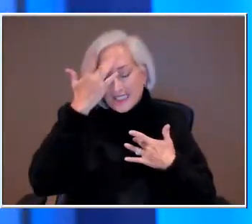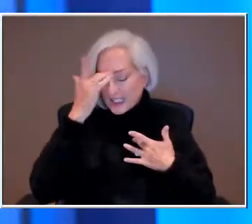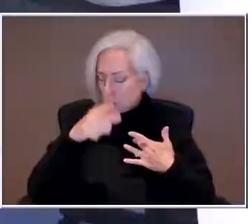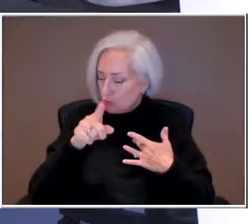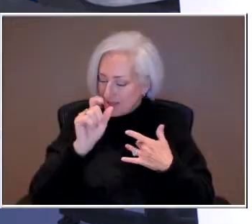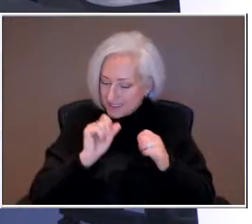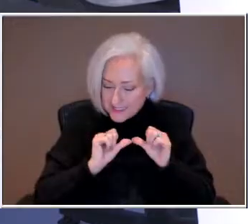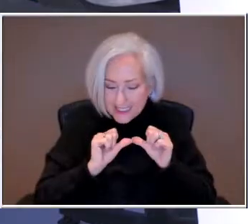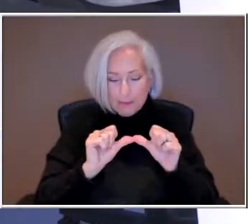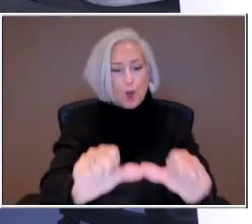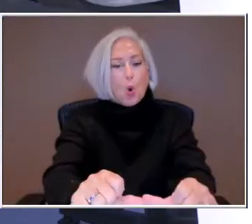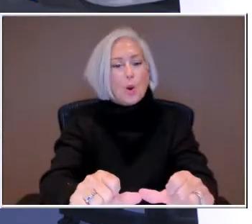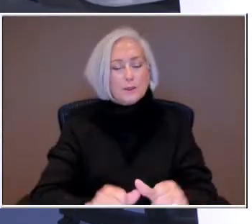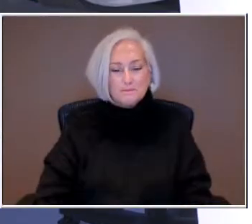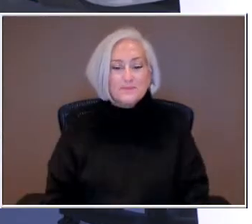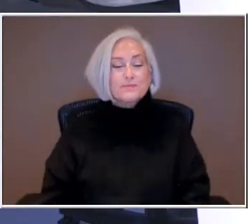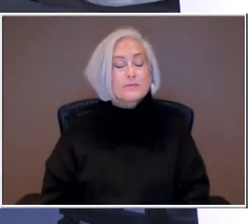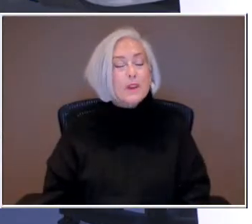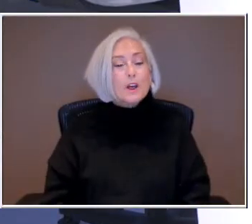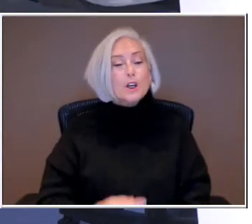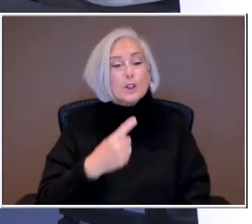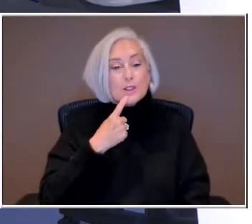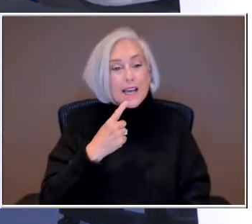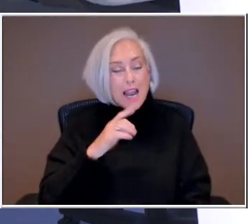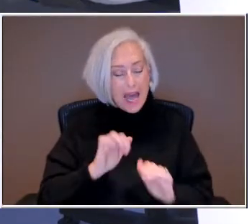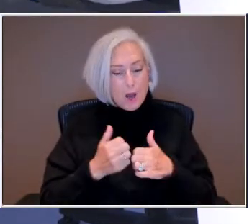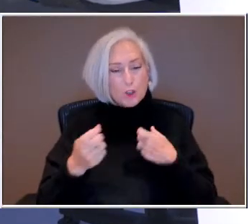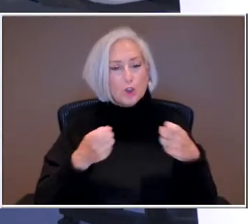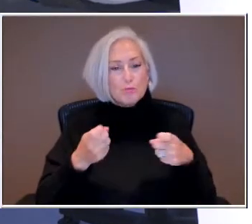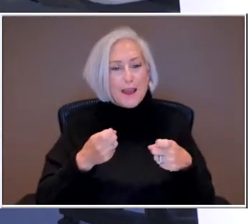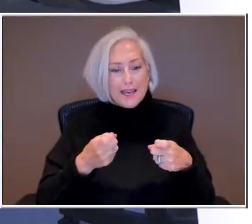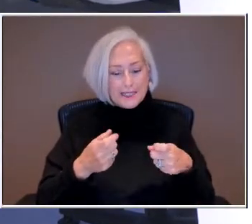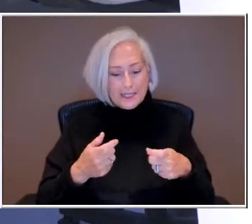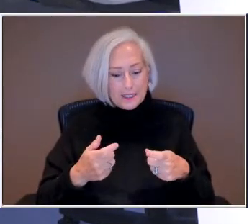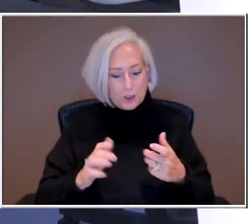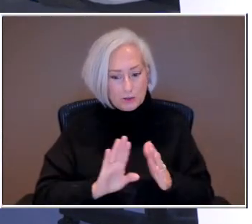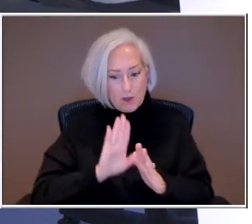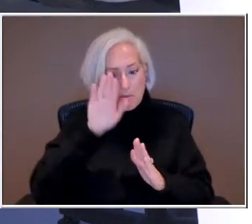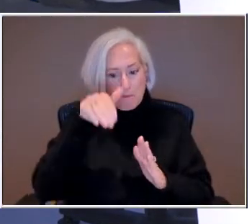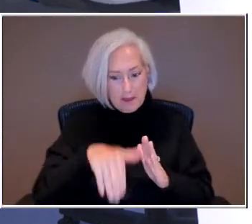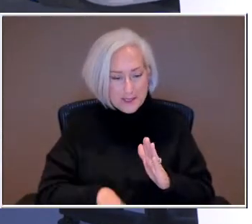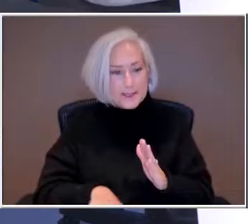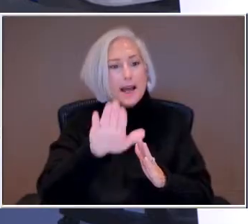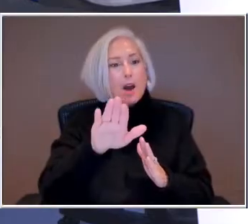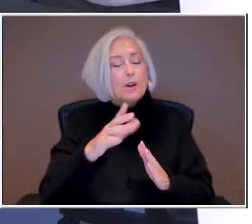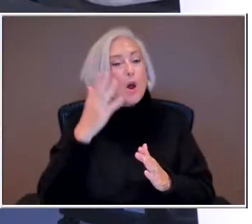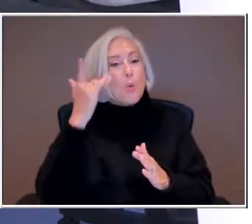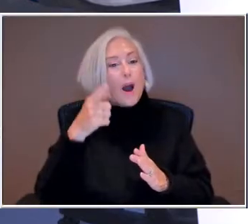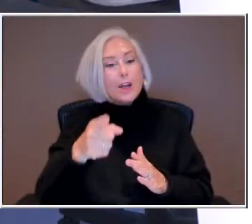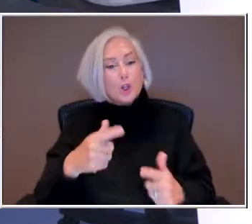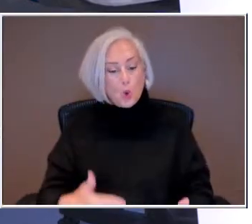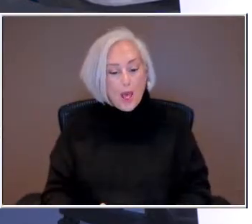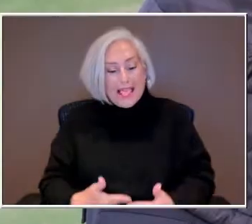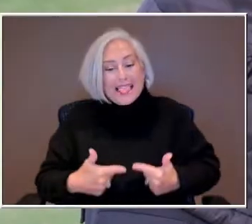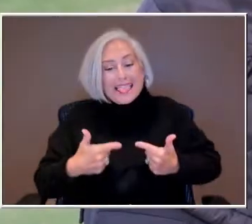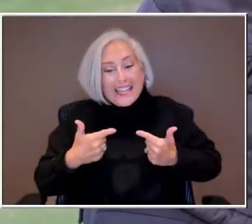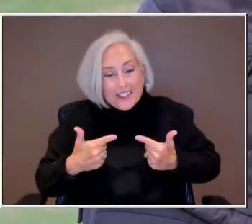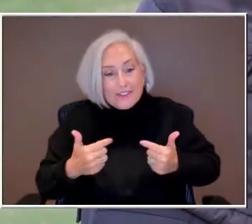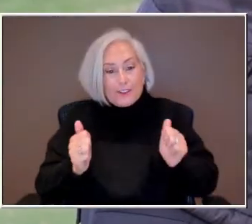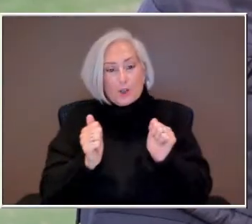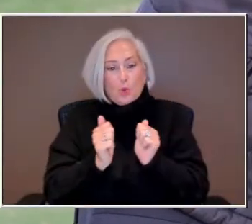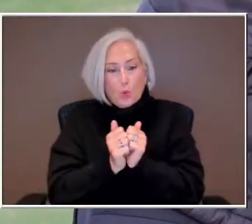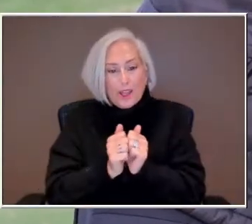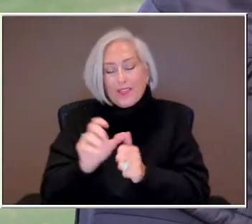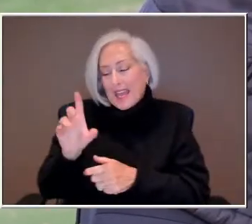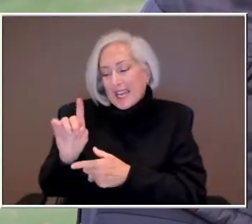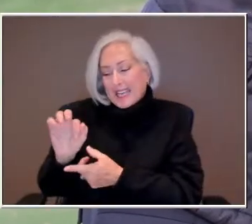mentioned it. Just how have you handled the ups and downs of living, because you are living and living well with cancer, and just how has your family